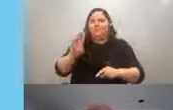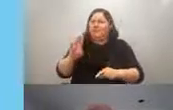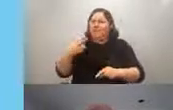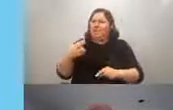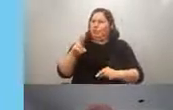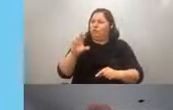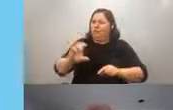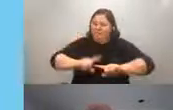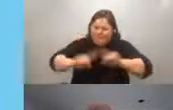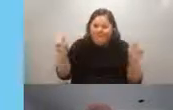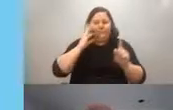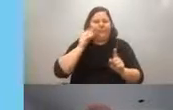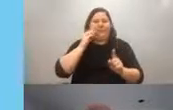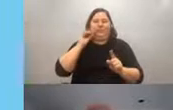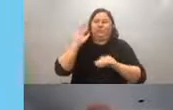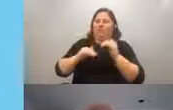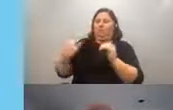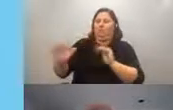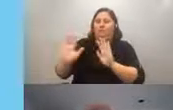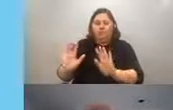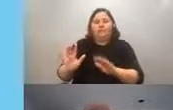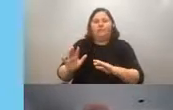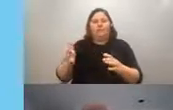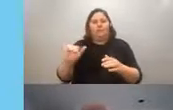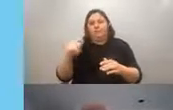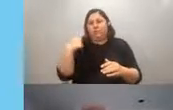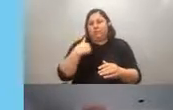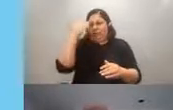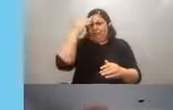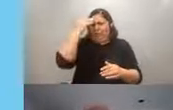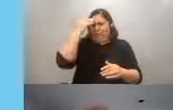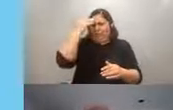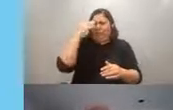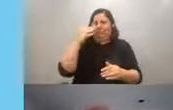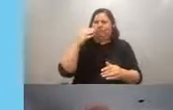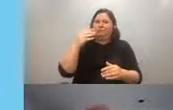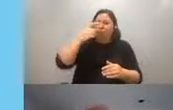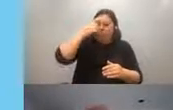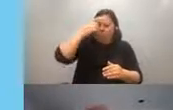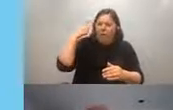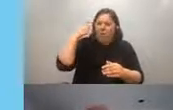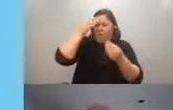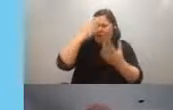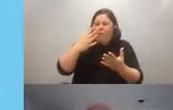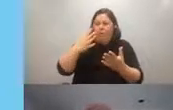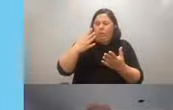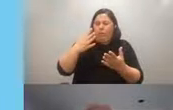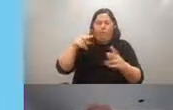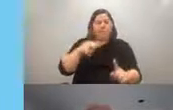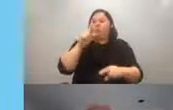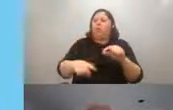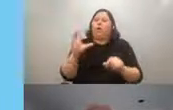those individuals um we also are very much aware that from a trauma-informed perspective um trust is not assumed